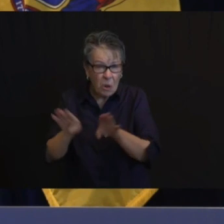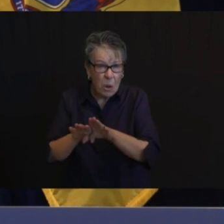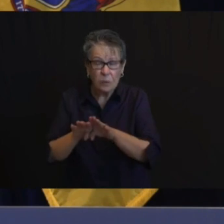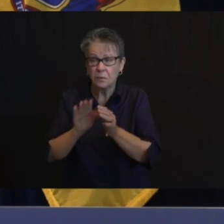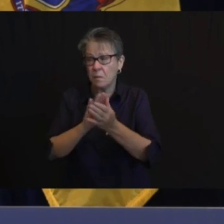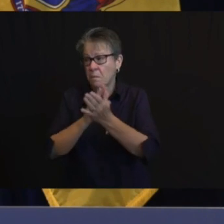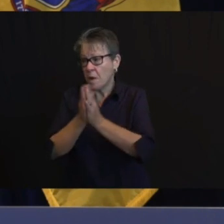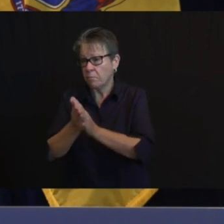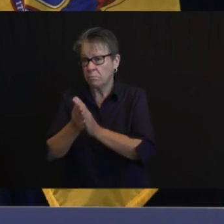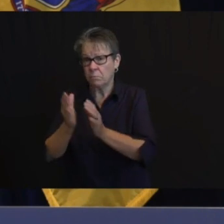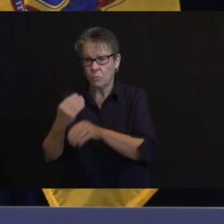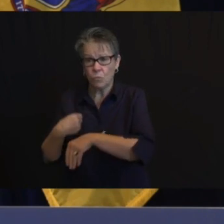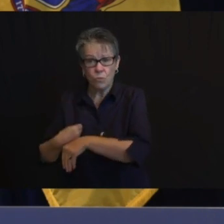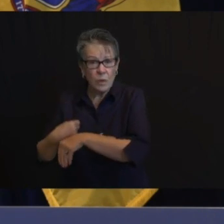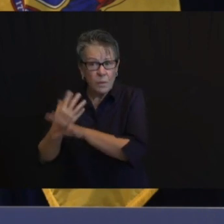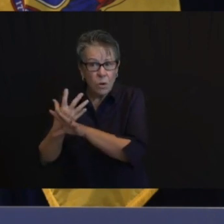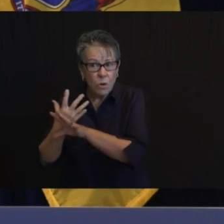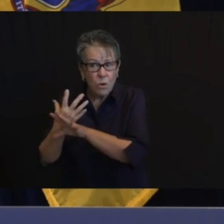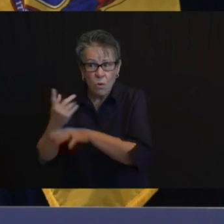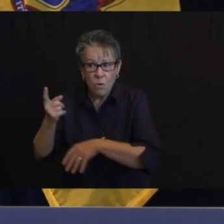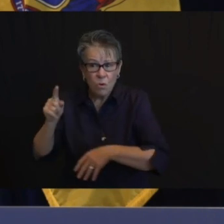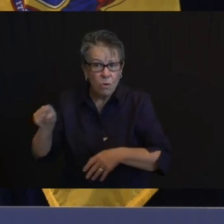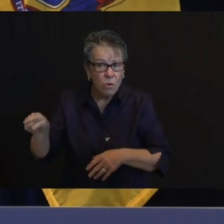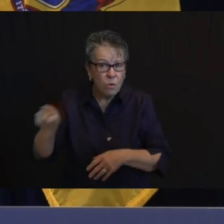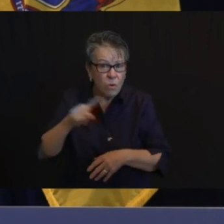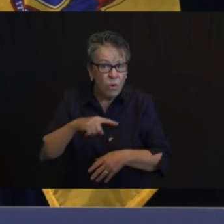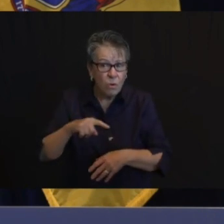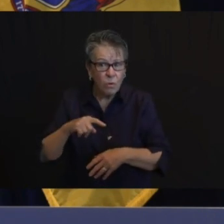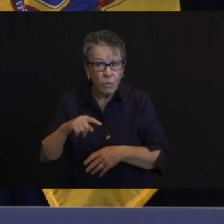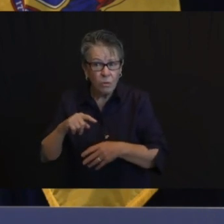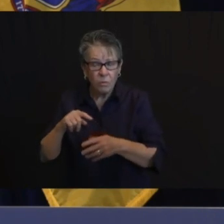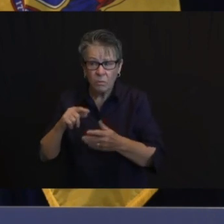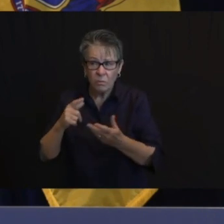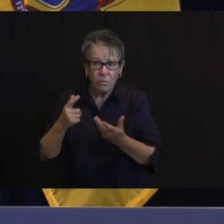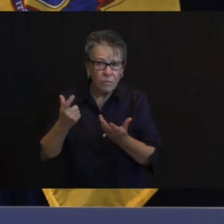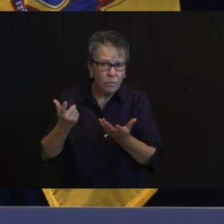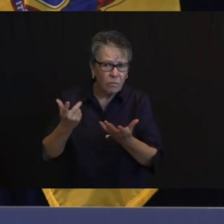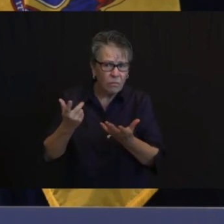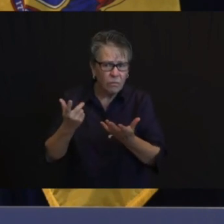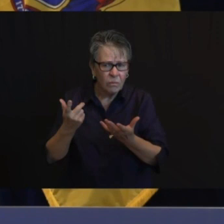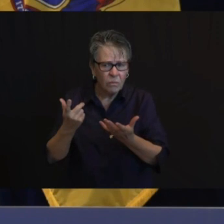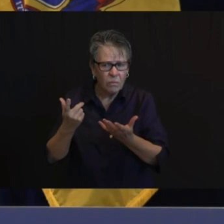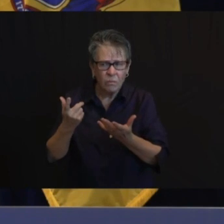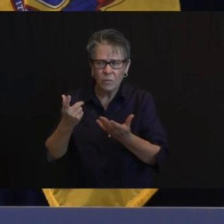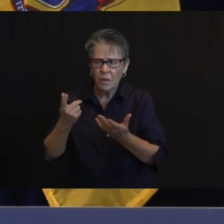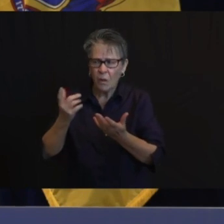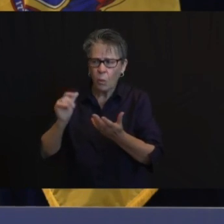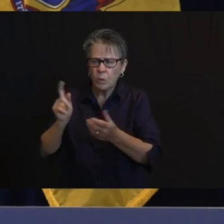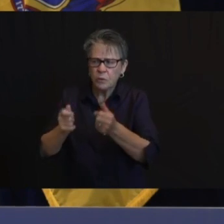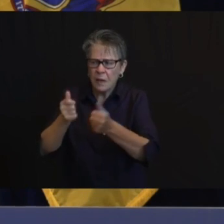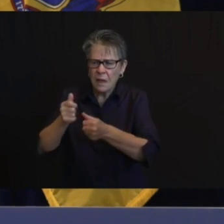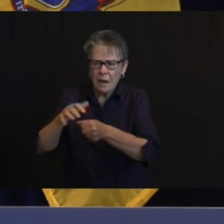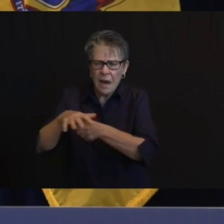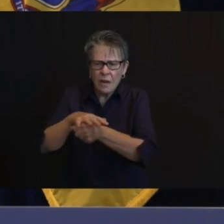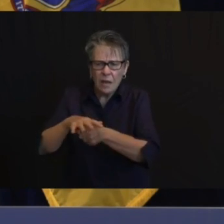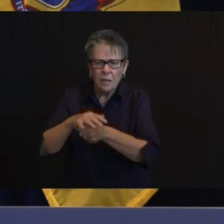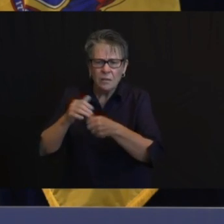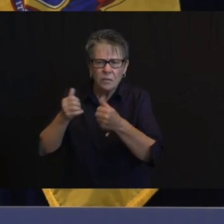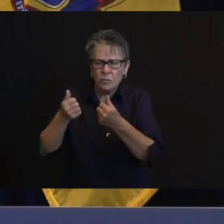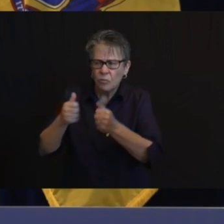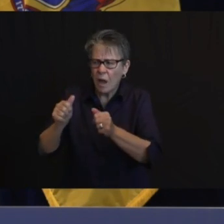of the area in which the school. Yeah, I mean, I think we've tried to balance from the get-go what it